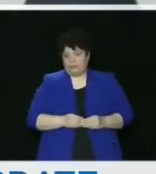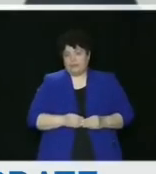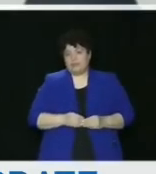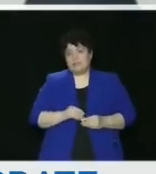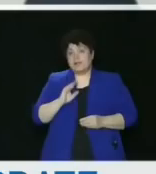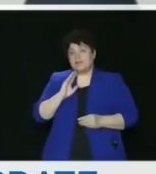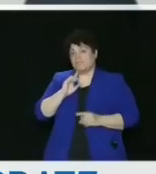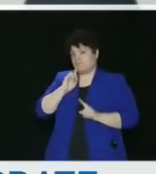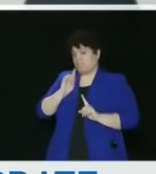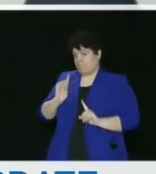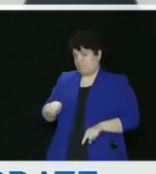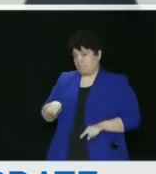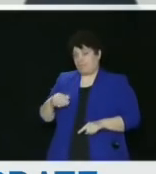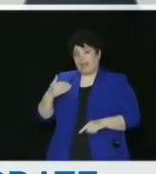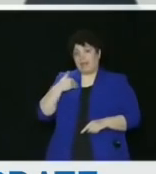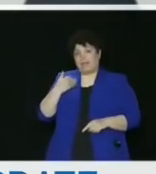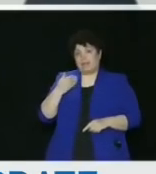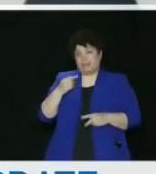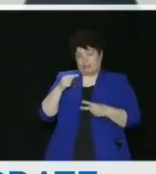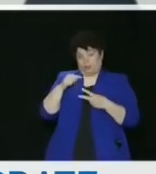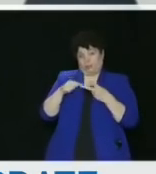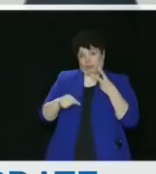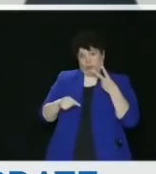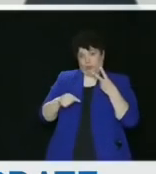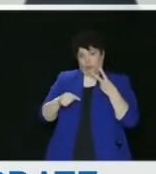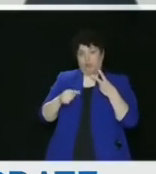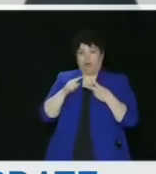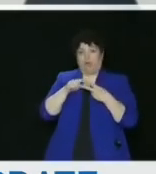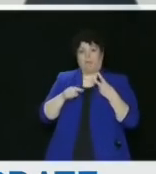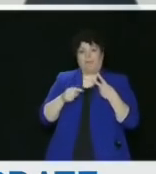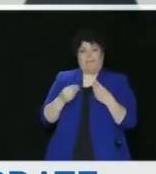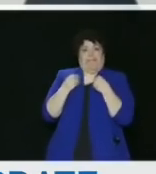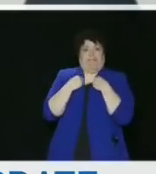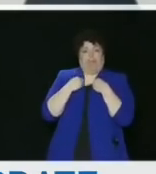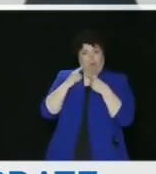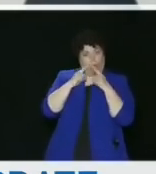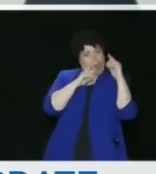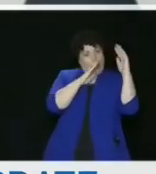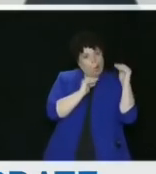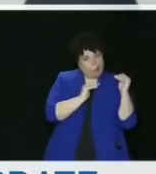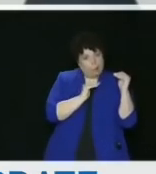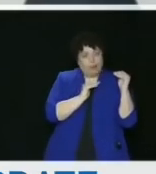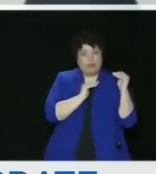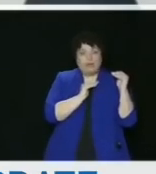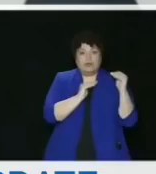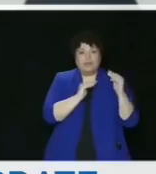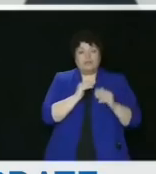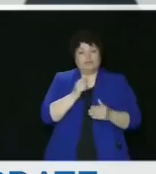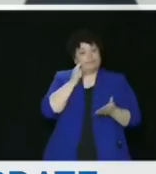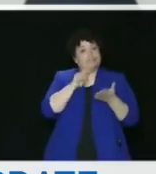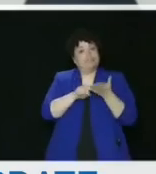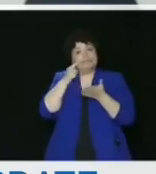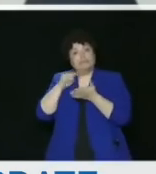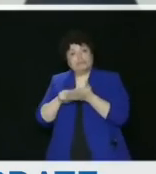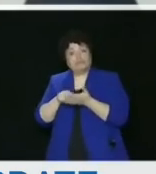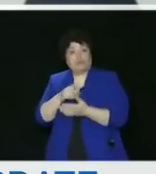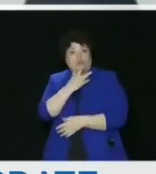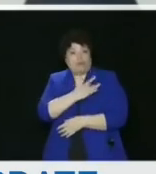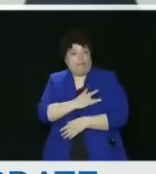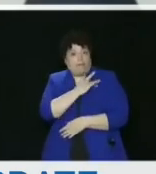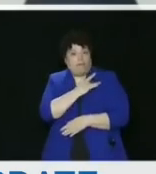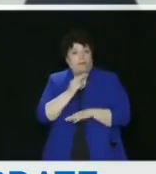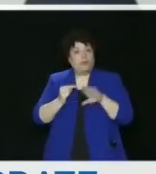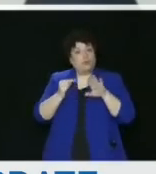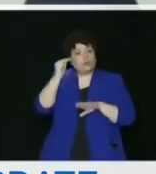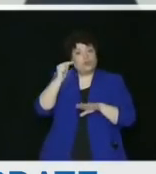For me, there are 2 reasons to be hopeful. We are starting to see that provinces and